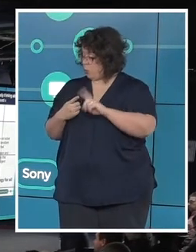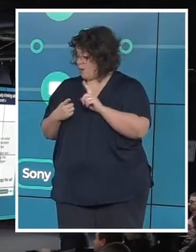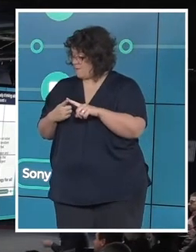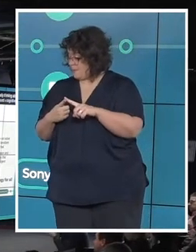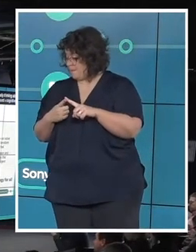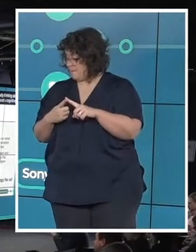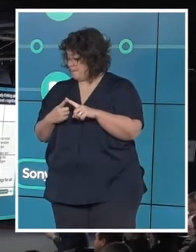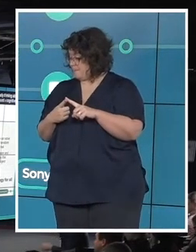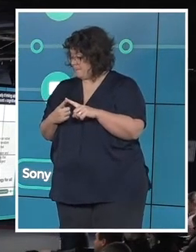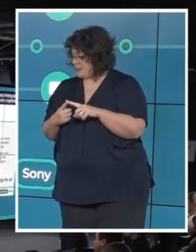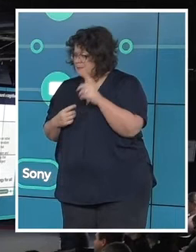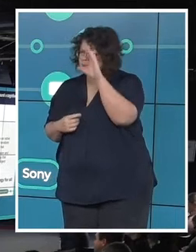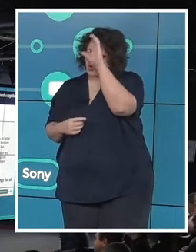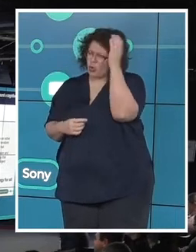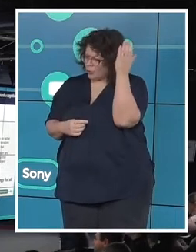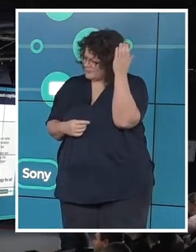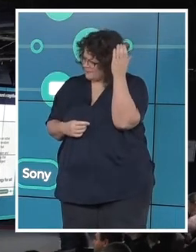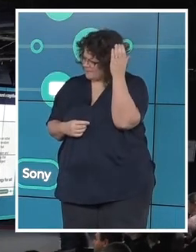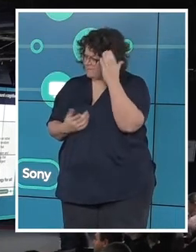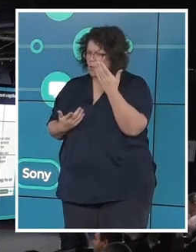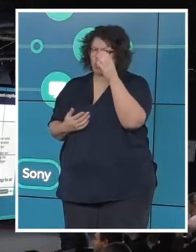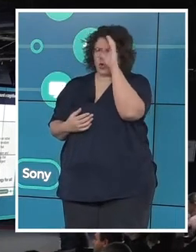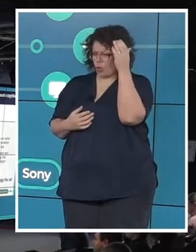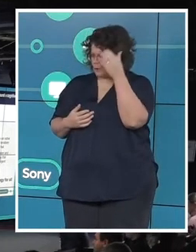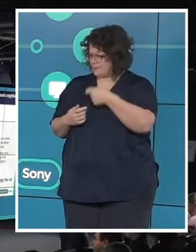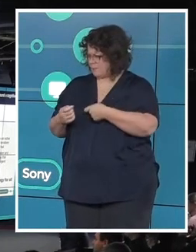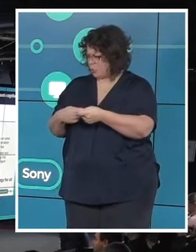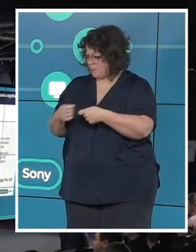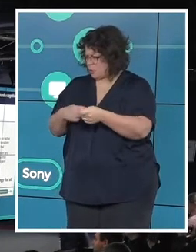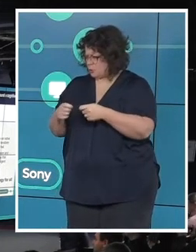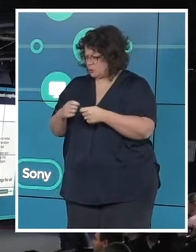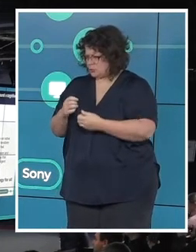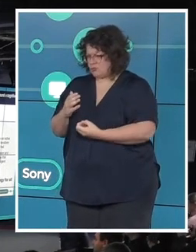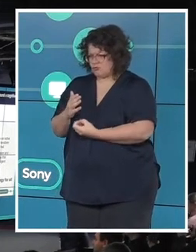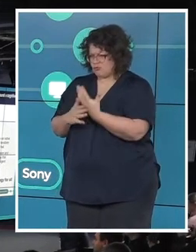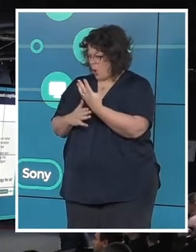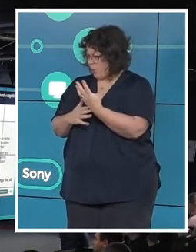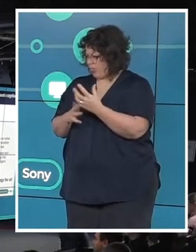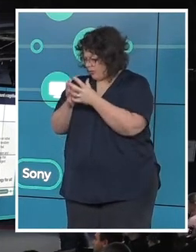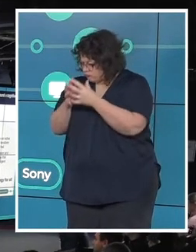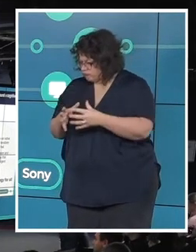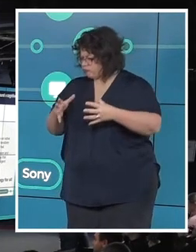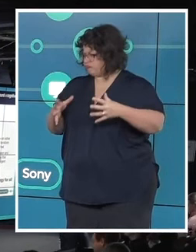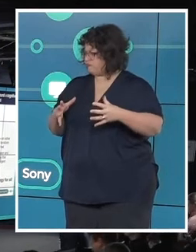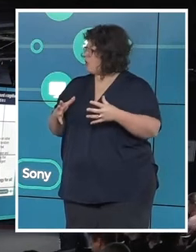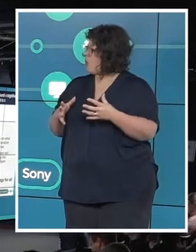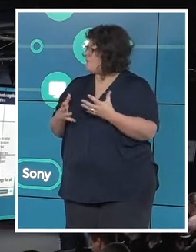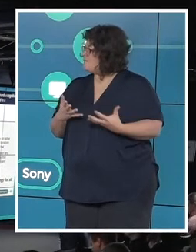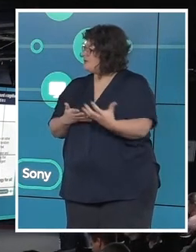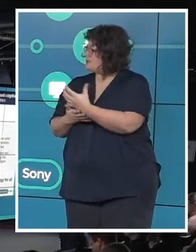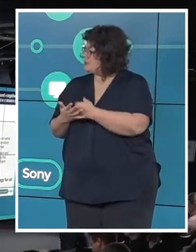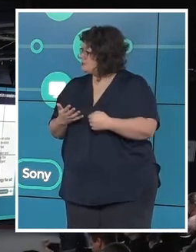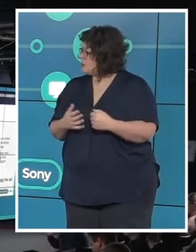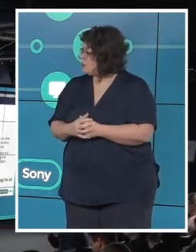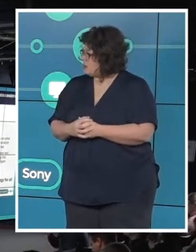commerce and the growth of patrons or the growth of data. I heard in a session earlier on a lot